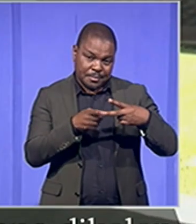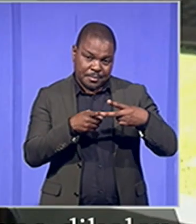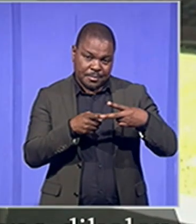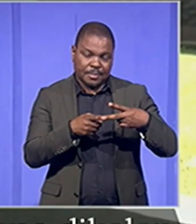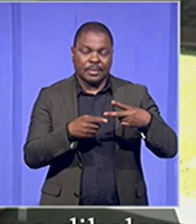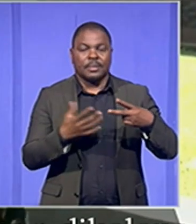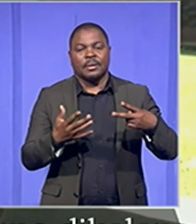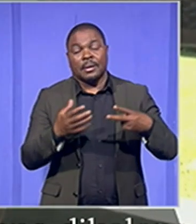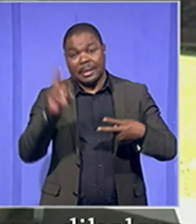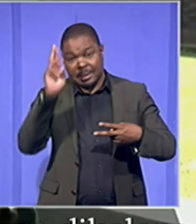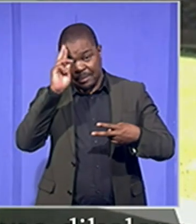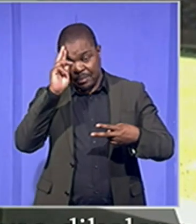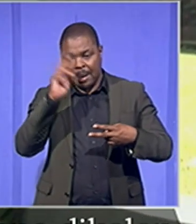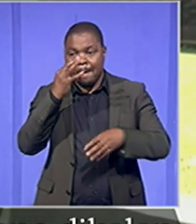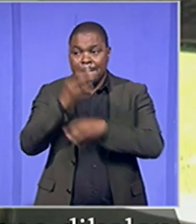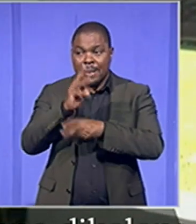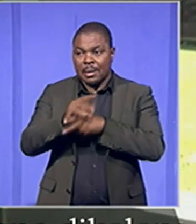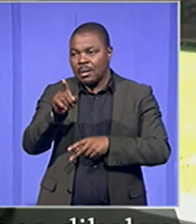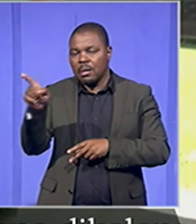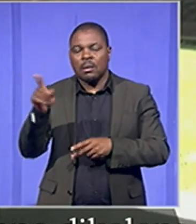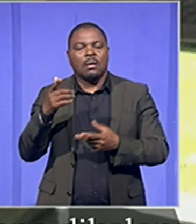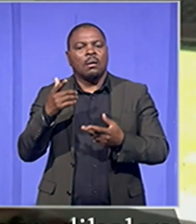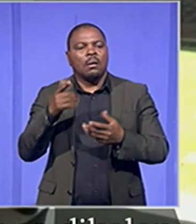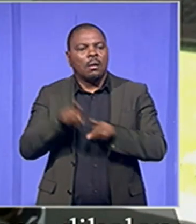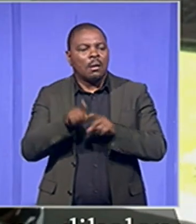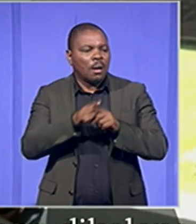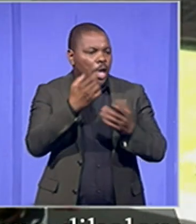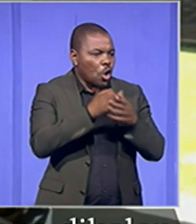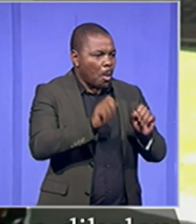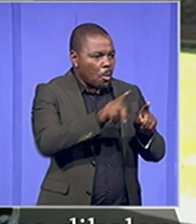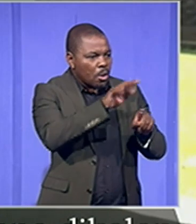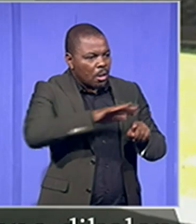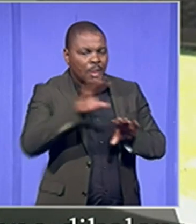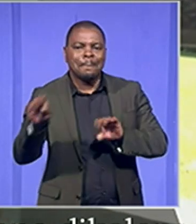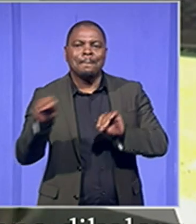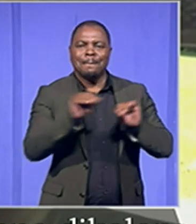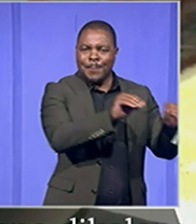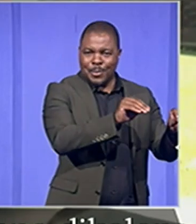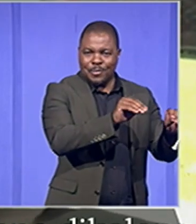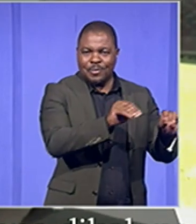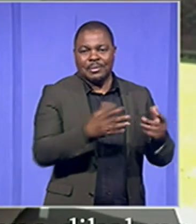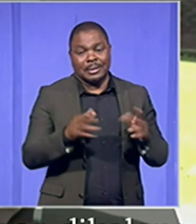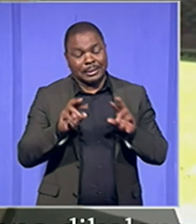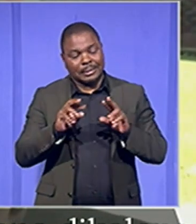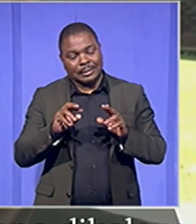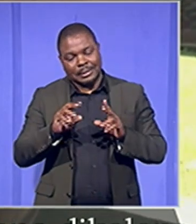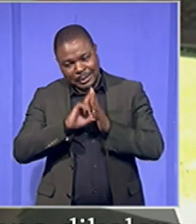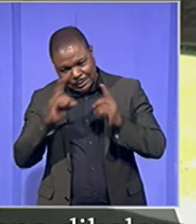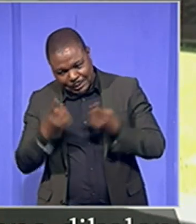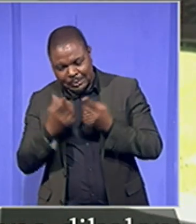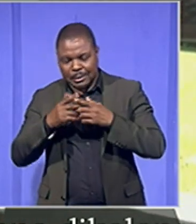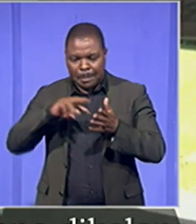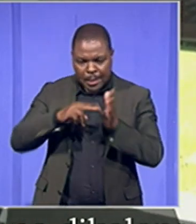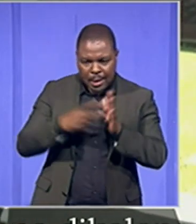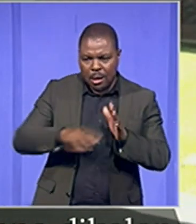of, remember, parents will always move to places of economic opportunities. So in as much as the department may plan to build schools in